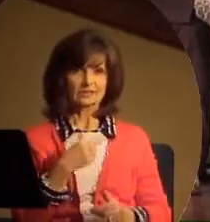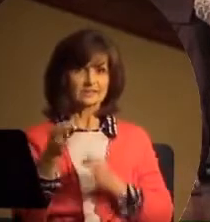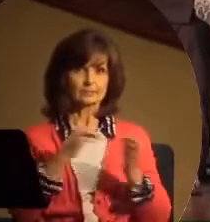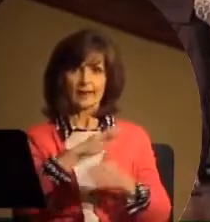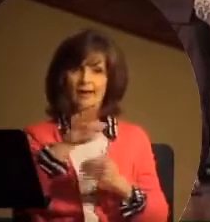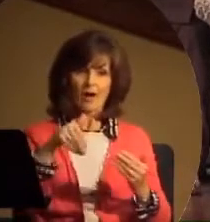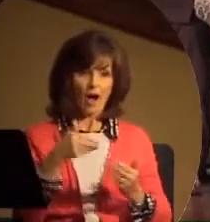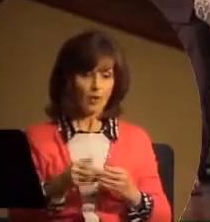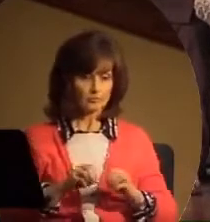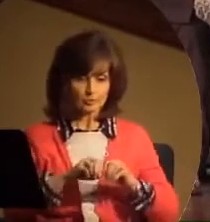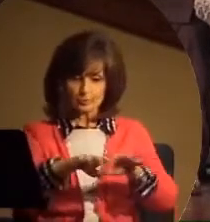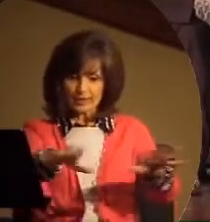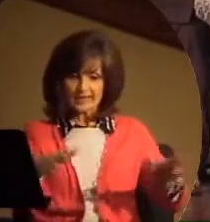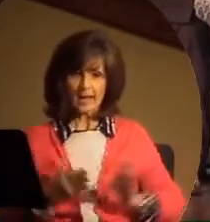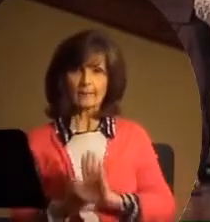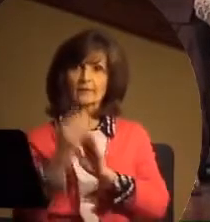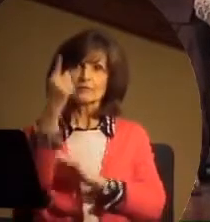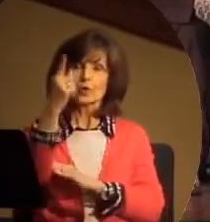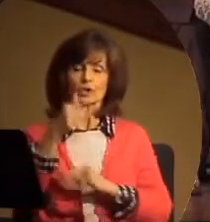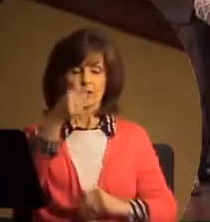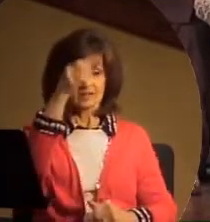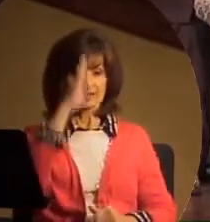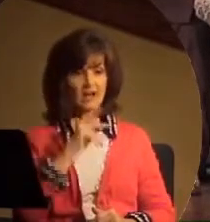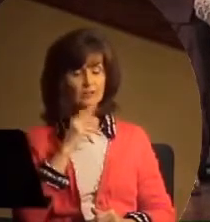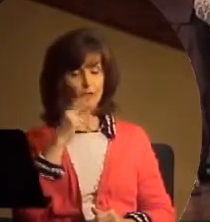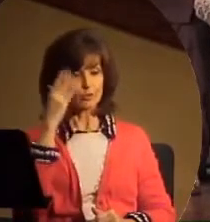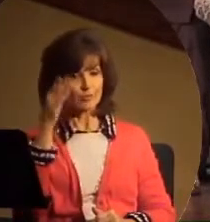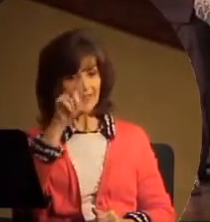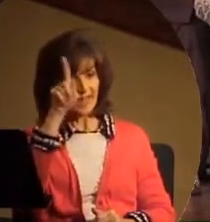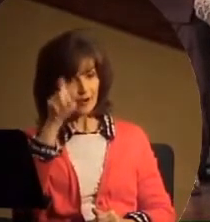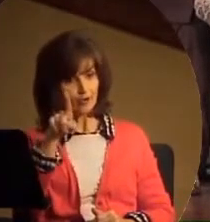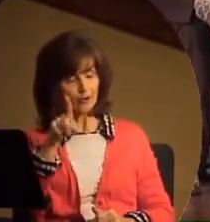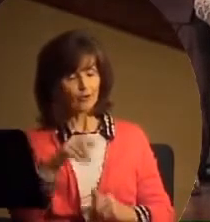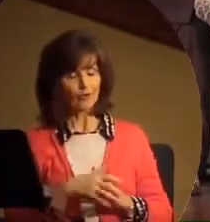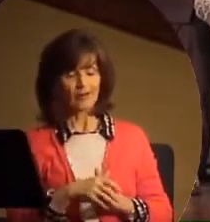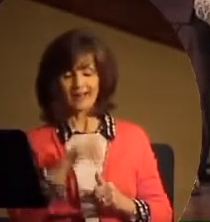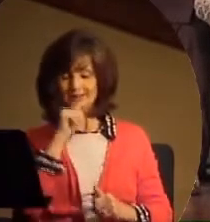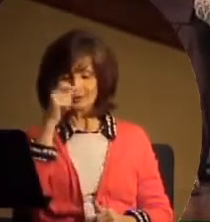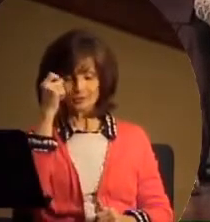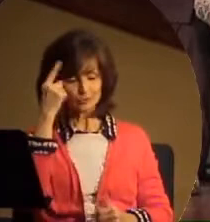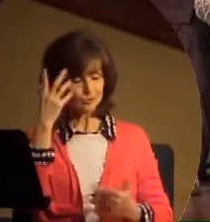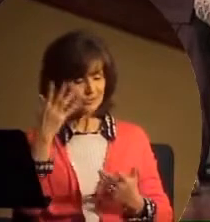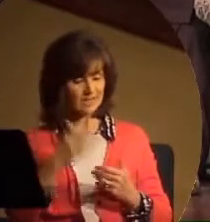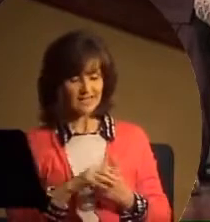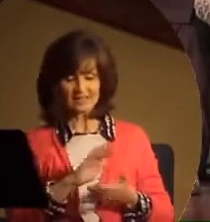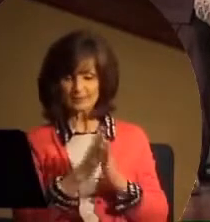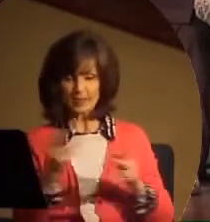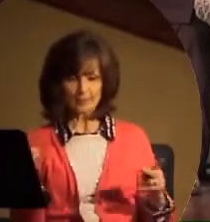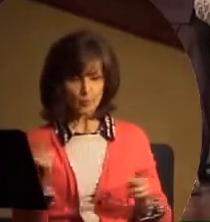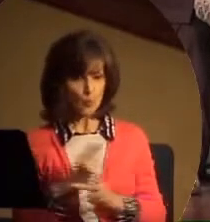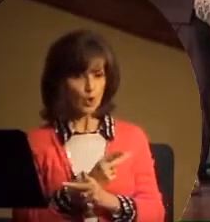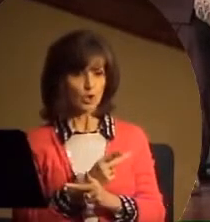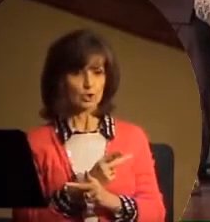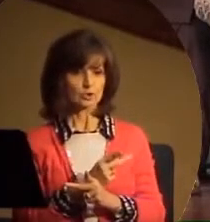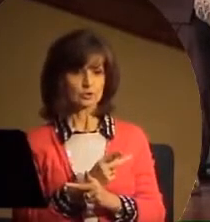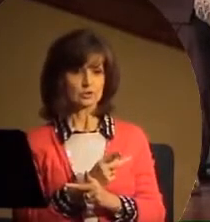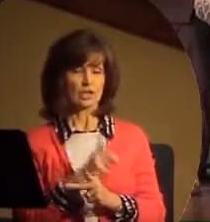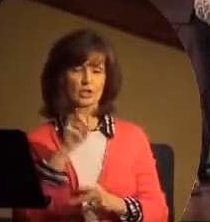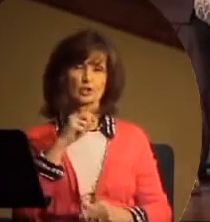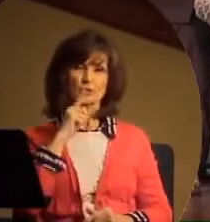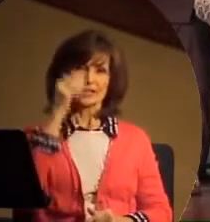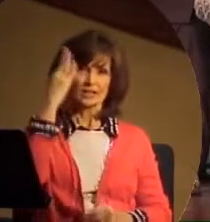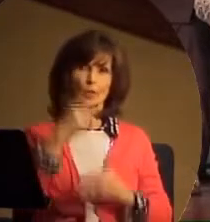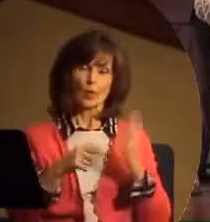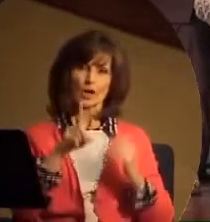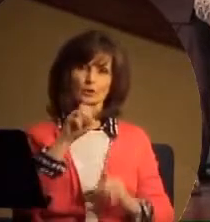before you. I'm spreading it out before you. God, are you there? God, I don't get it. It's getting worse. God, do you really know what you're